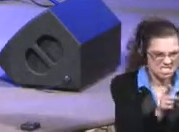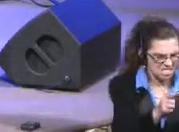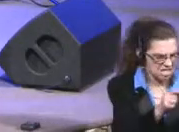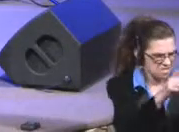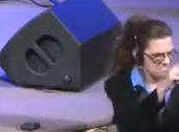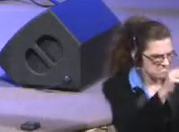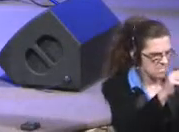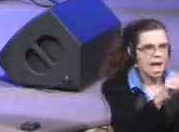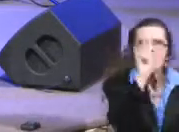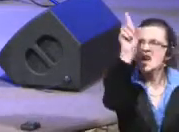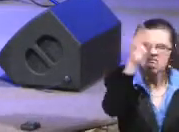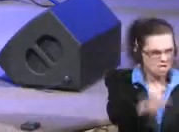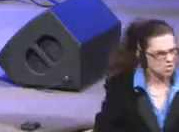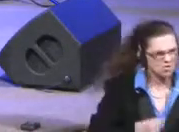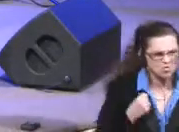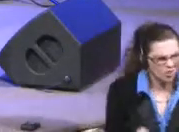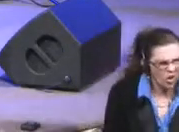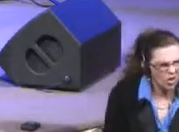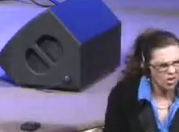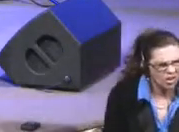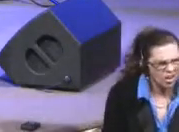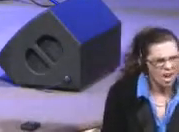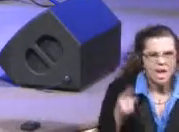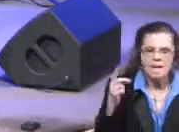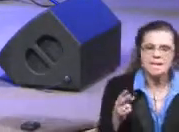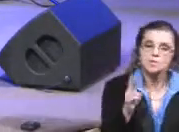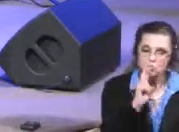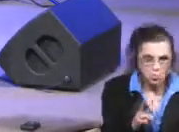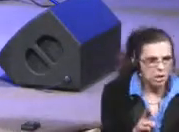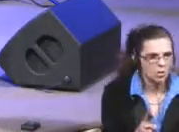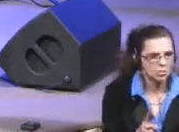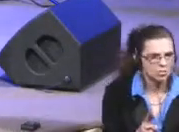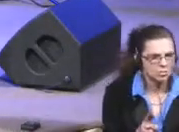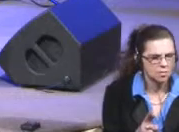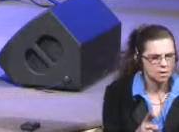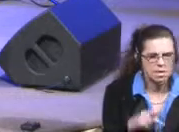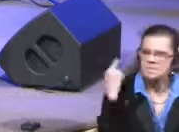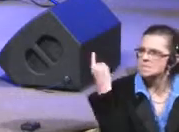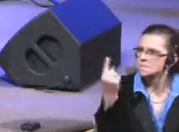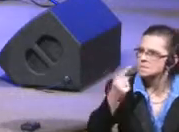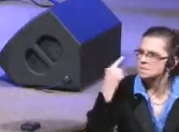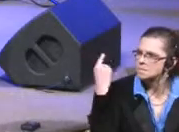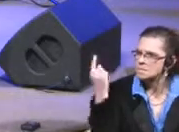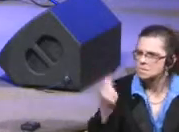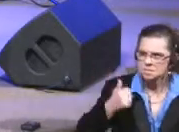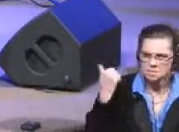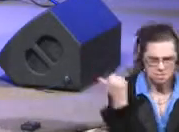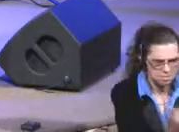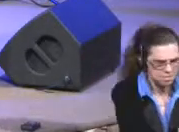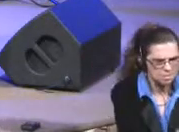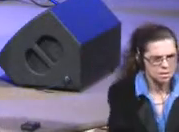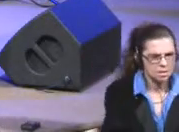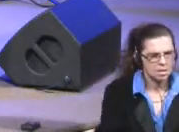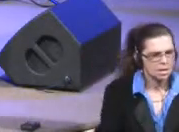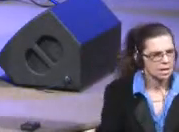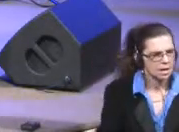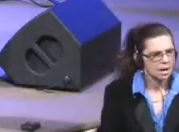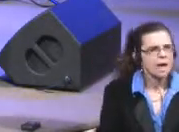enduringly strong. He's entirely sincere. He's eternally steadfast. He's